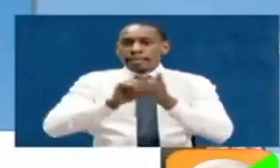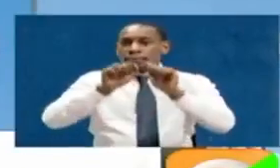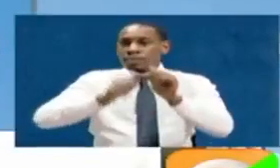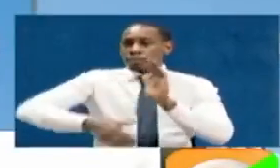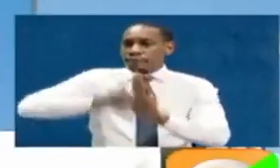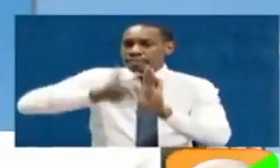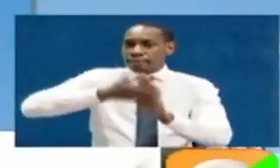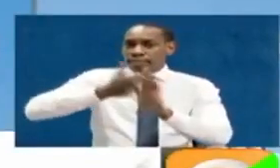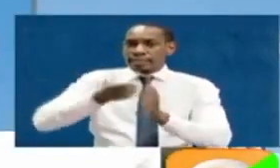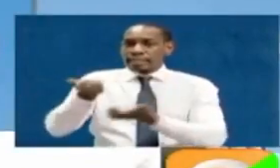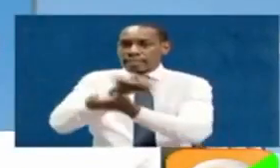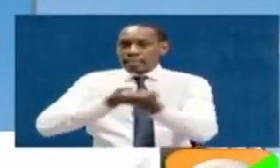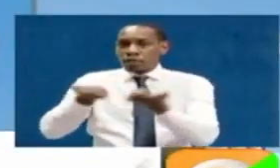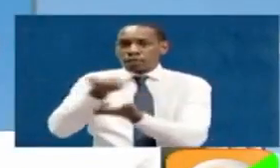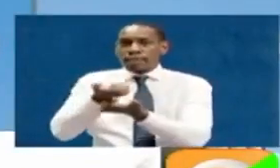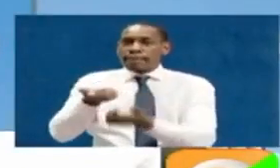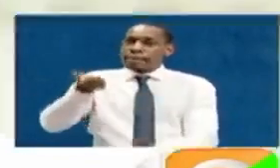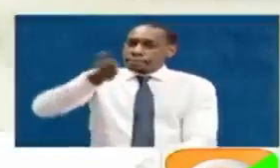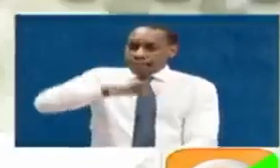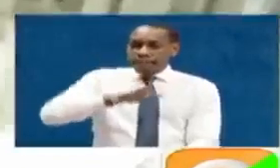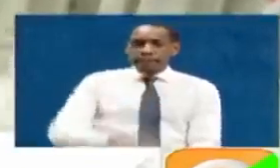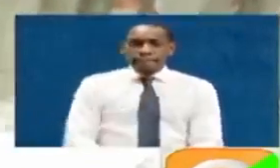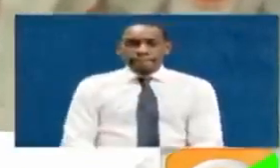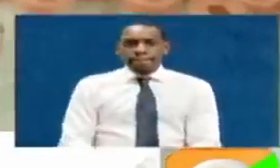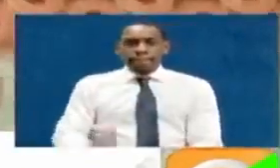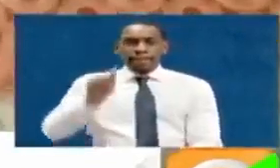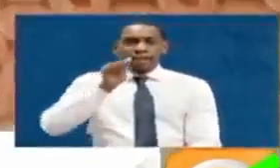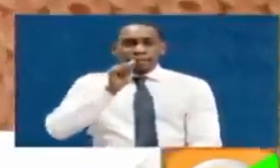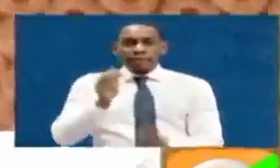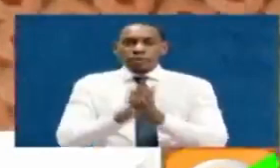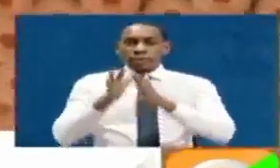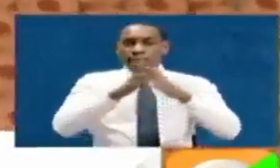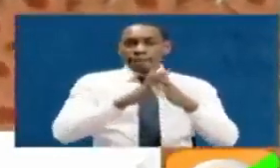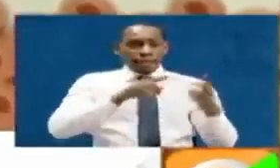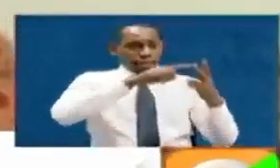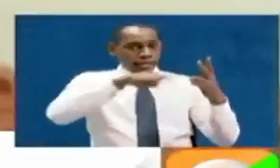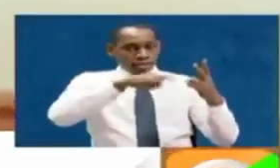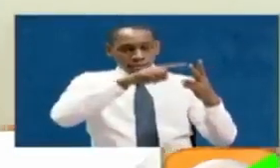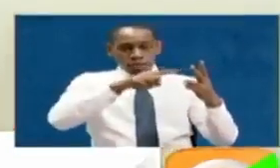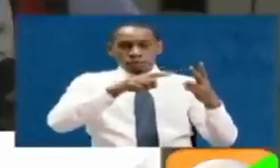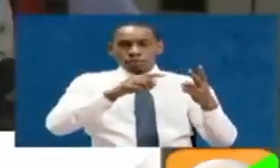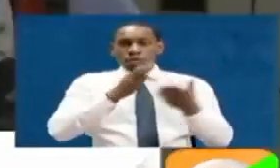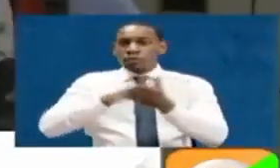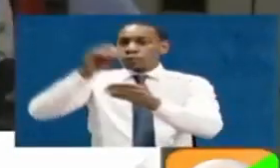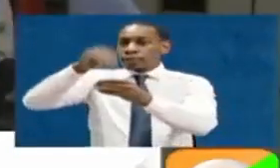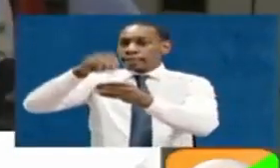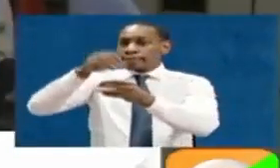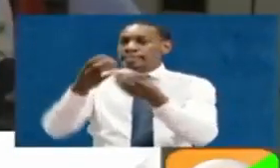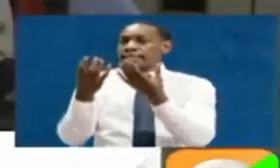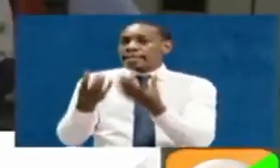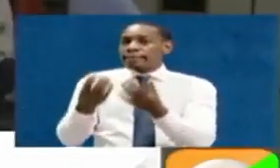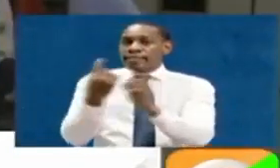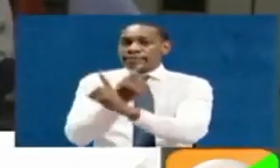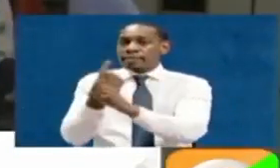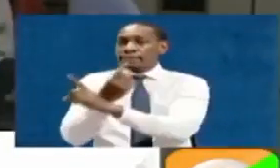speed up the economic recovery. Britain and the United States have sunk millions of dollars